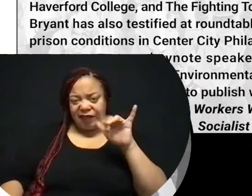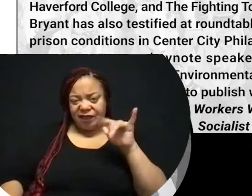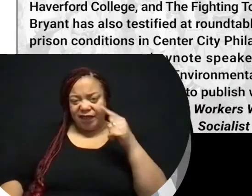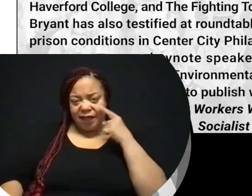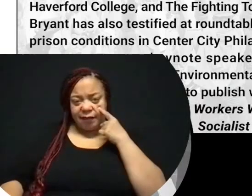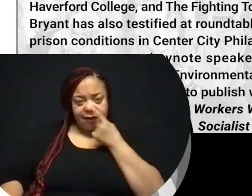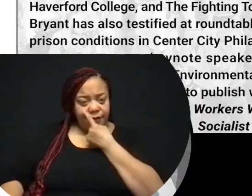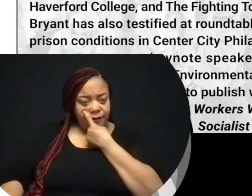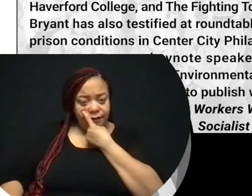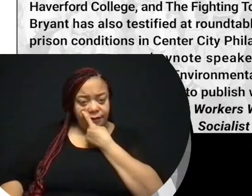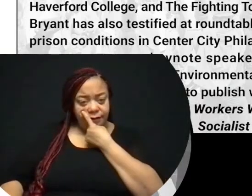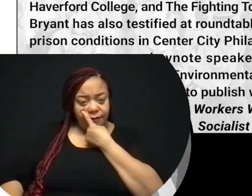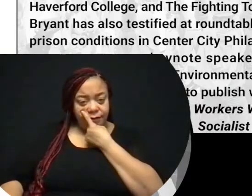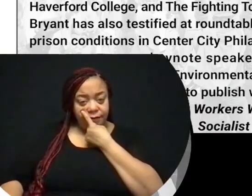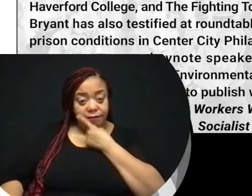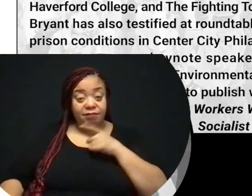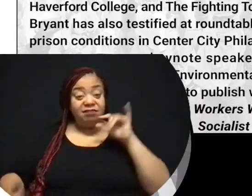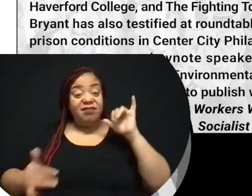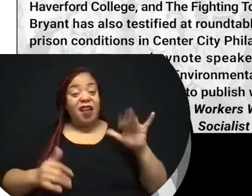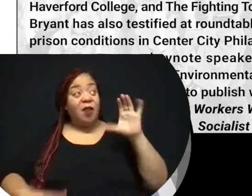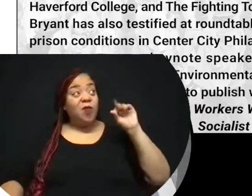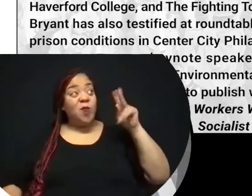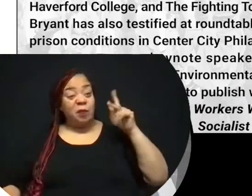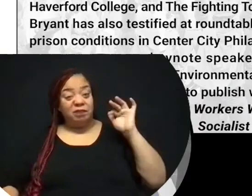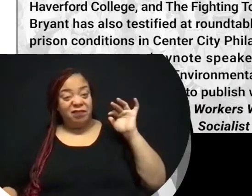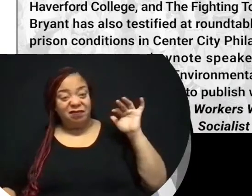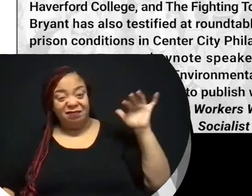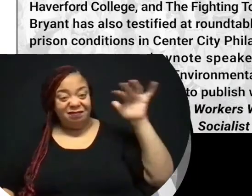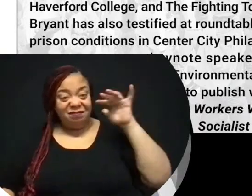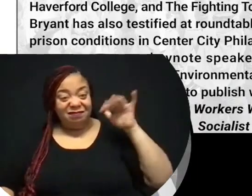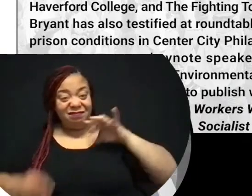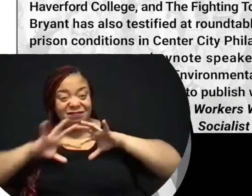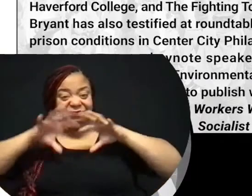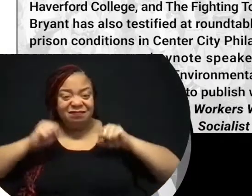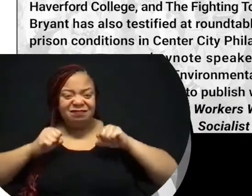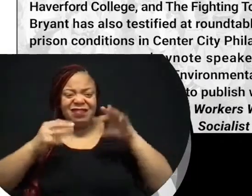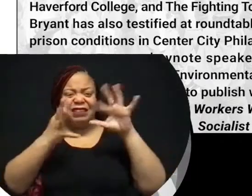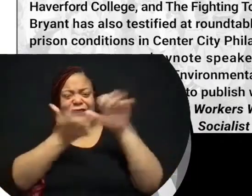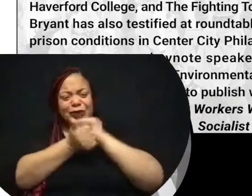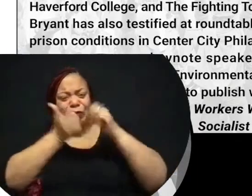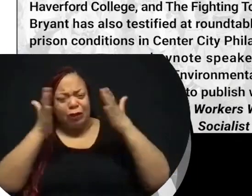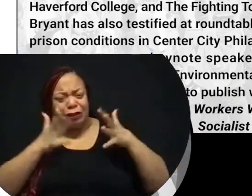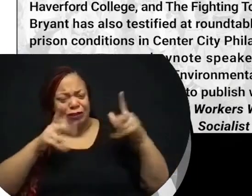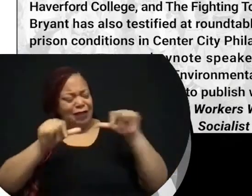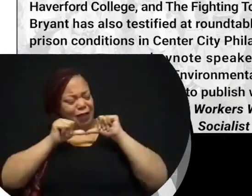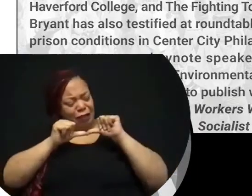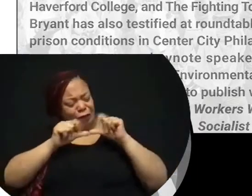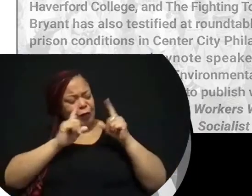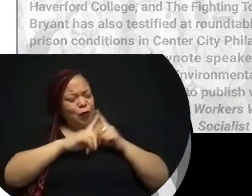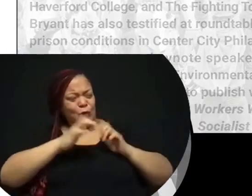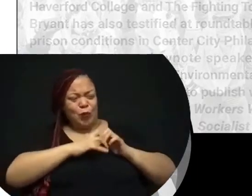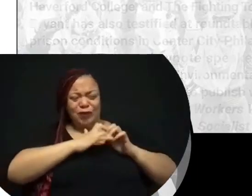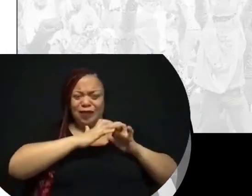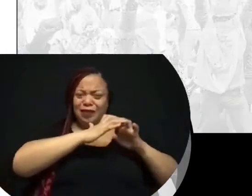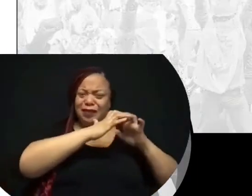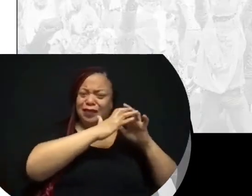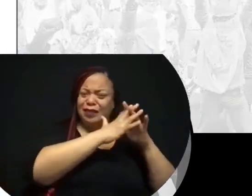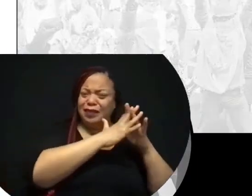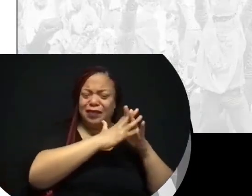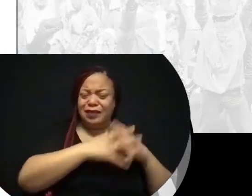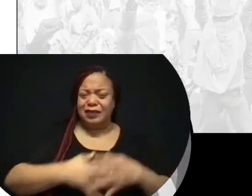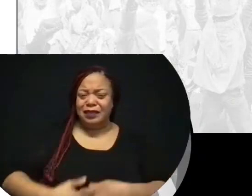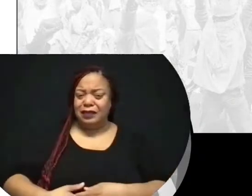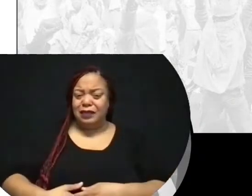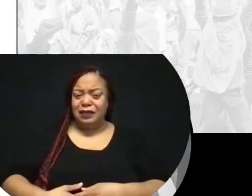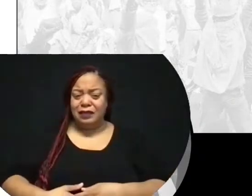constructing these prisons on toxic, polluted, uninhabitable lands.